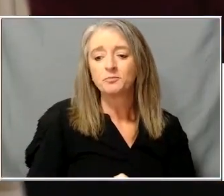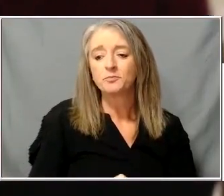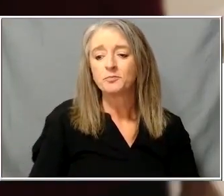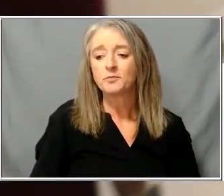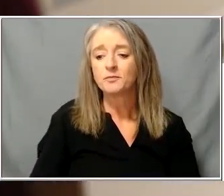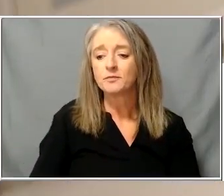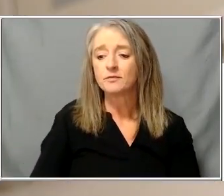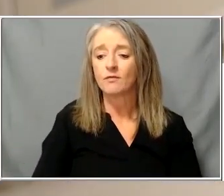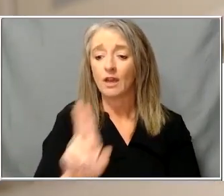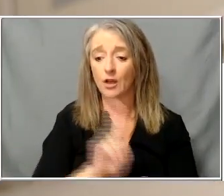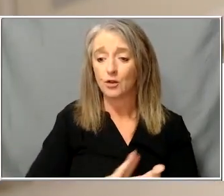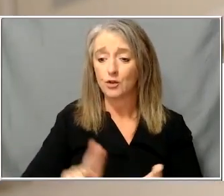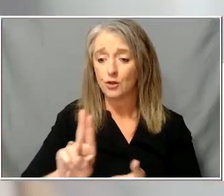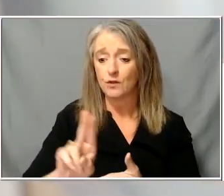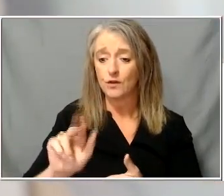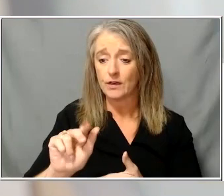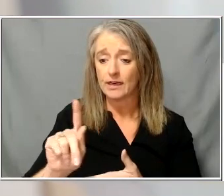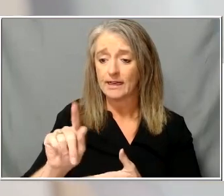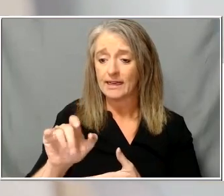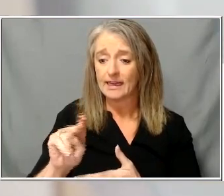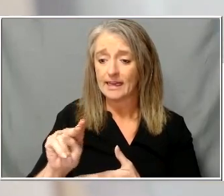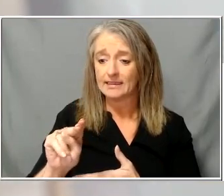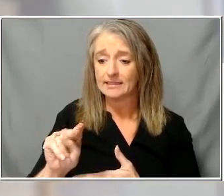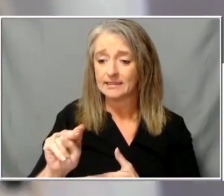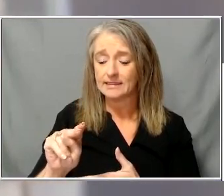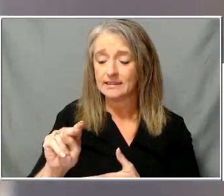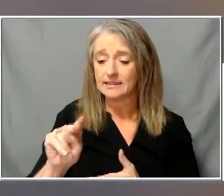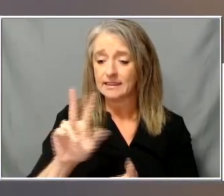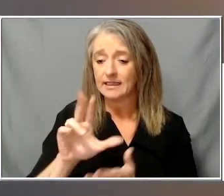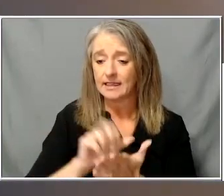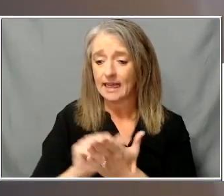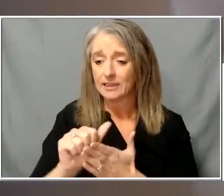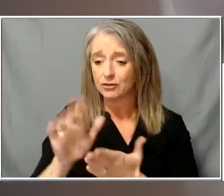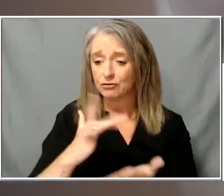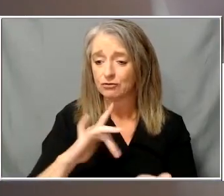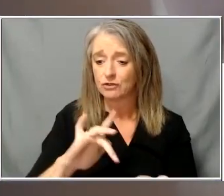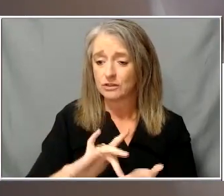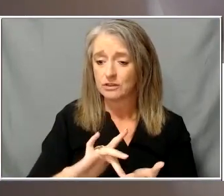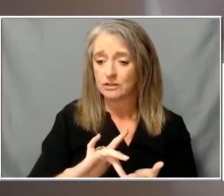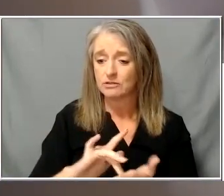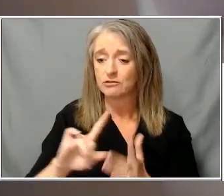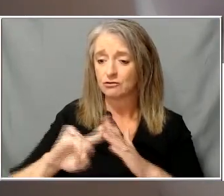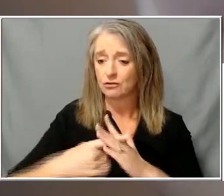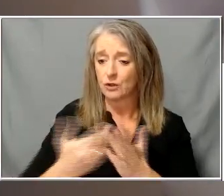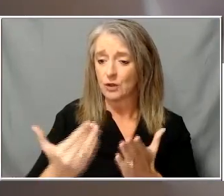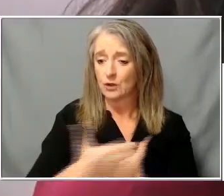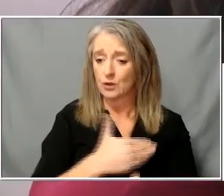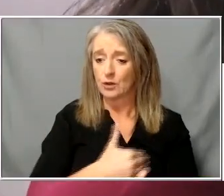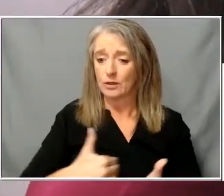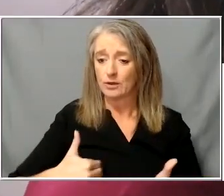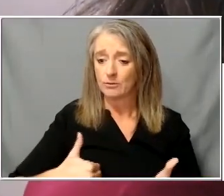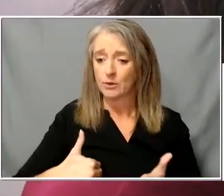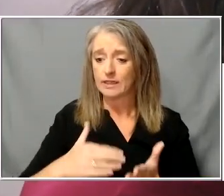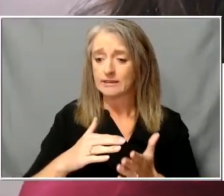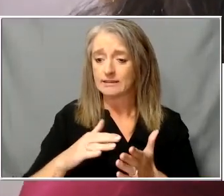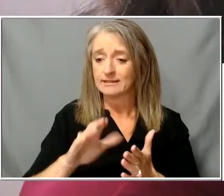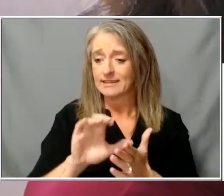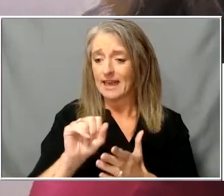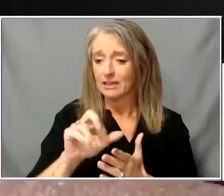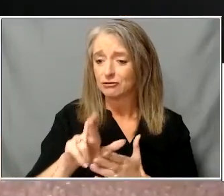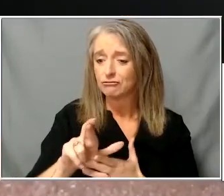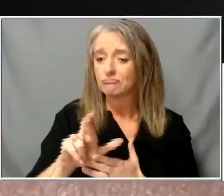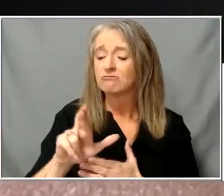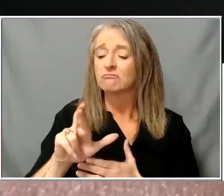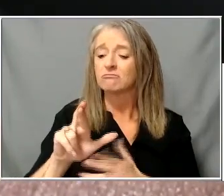the University of Kansas Cancer Center, I think you can move that pillow. Cynthia entered into a new breast cancer trial. I think it's exciting.